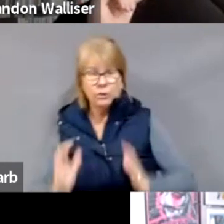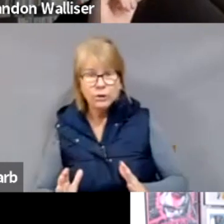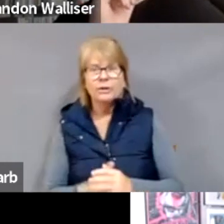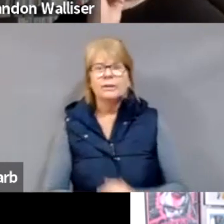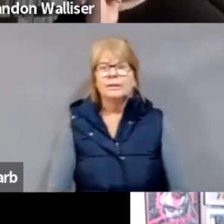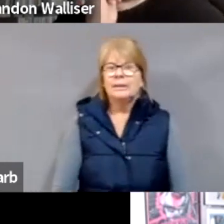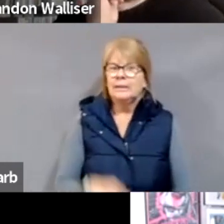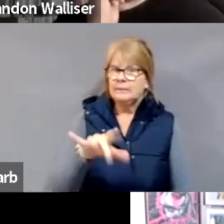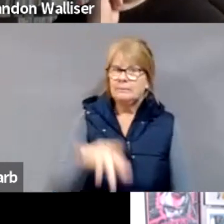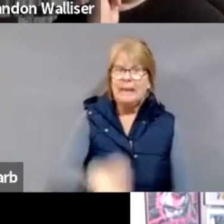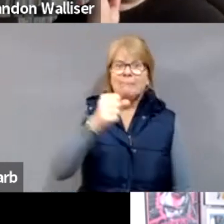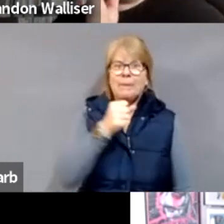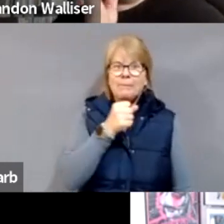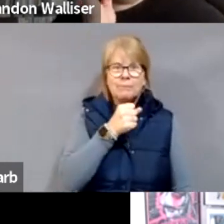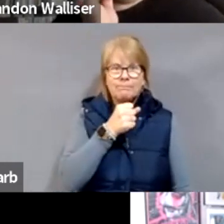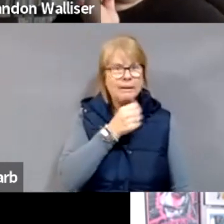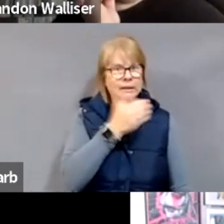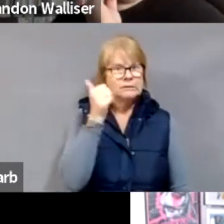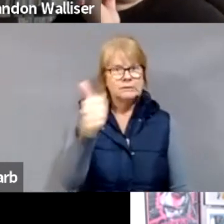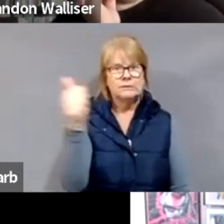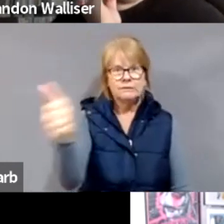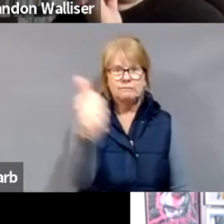mic. Yeah.